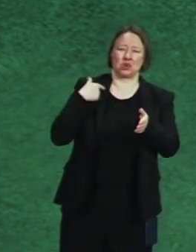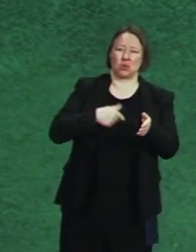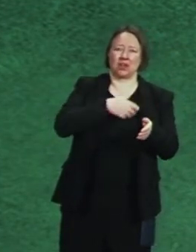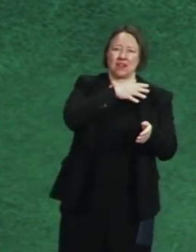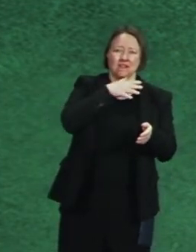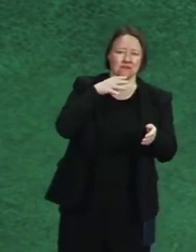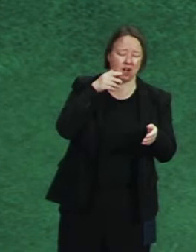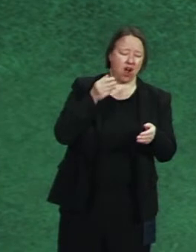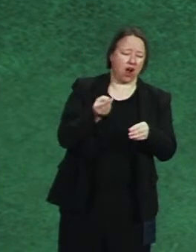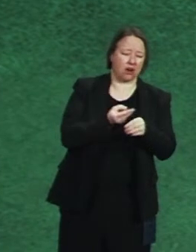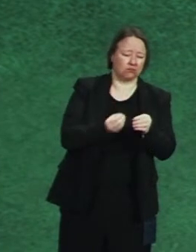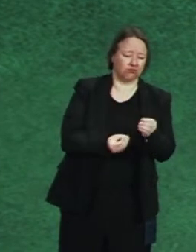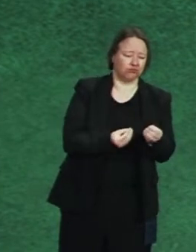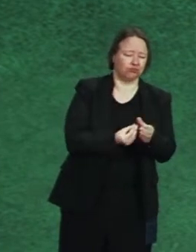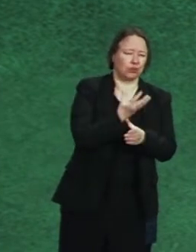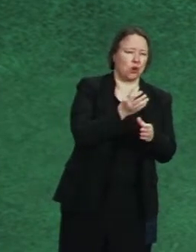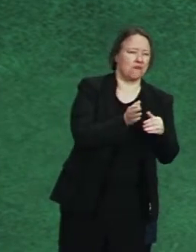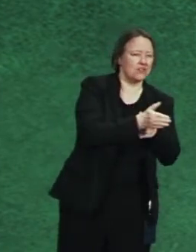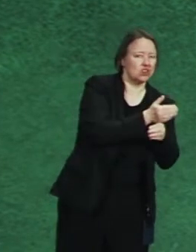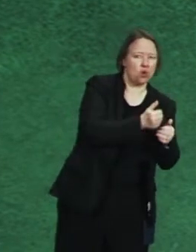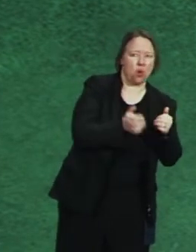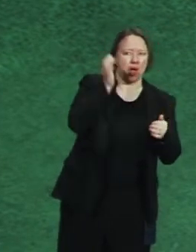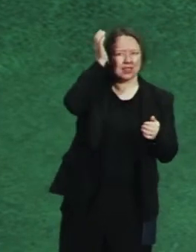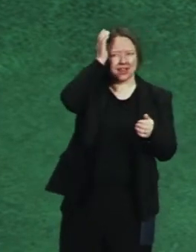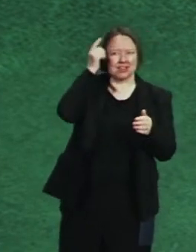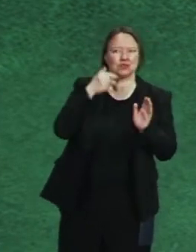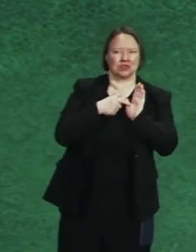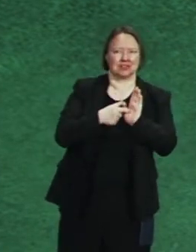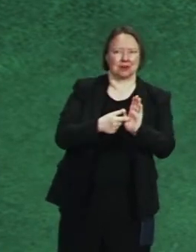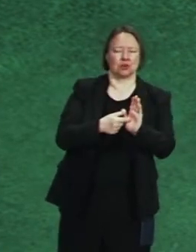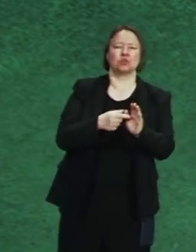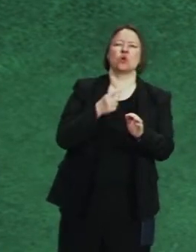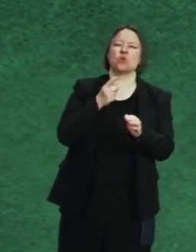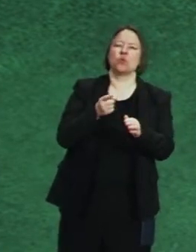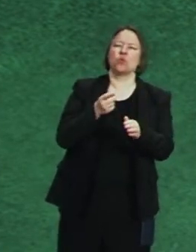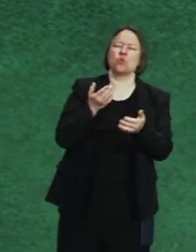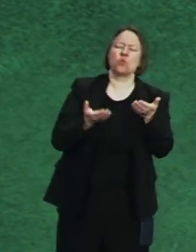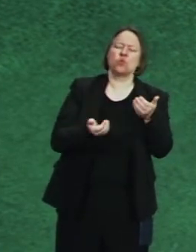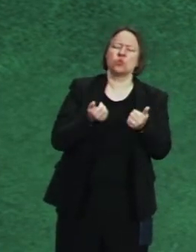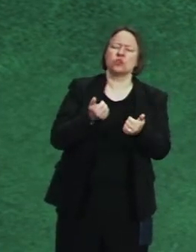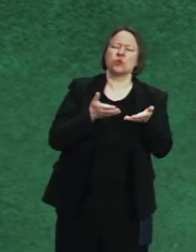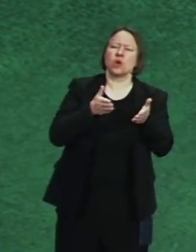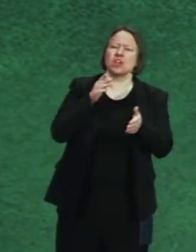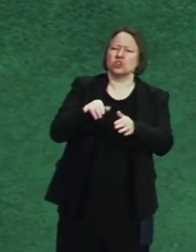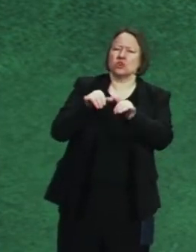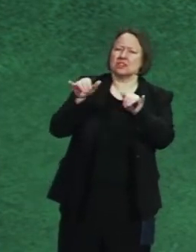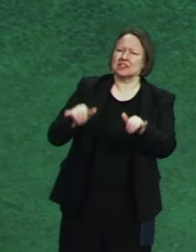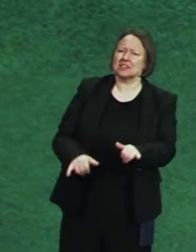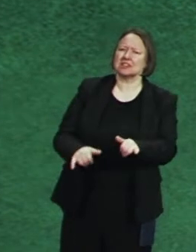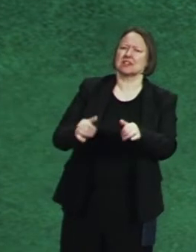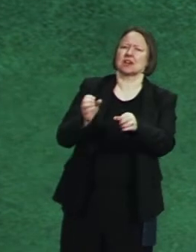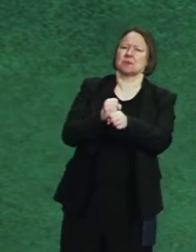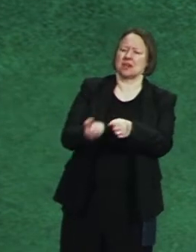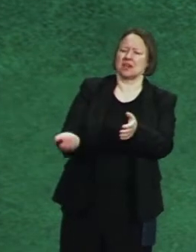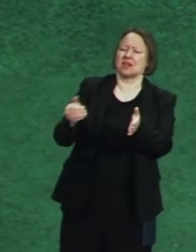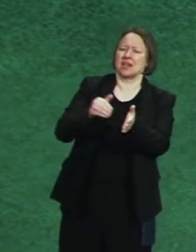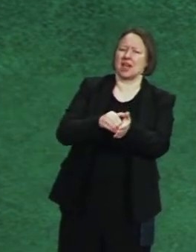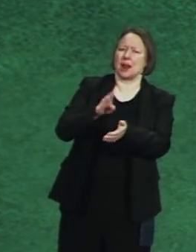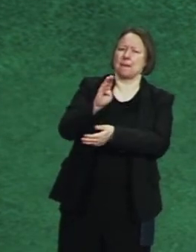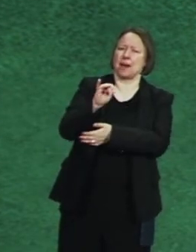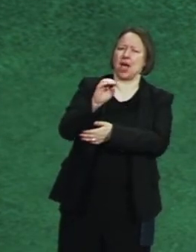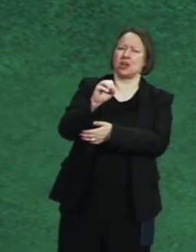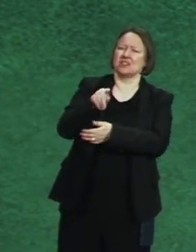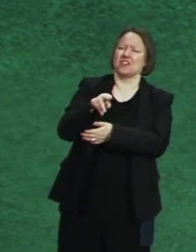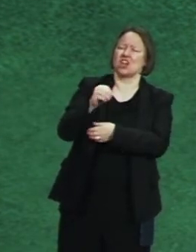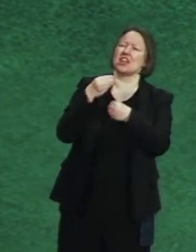fish or grow lettuce, for example. But in what way does your system regenerate the biosphere or give something back?